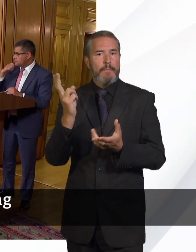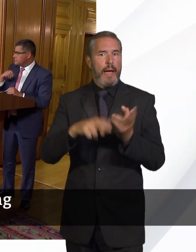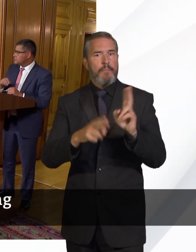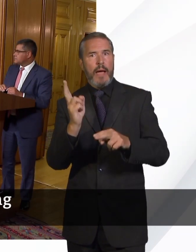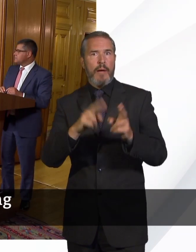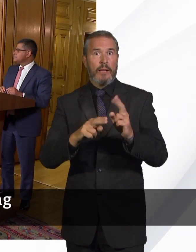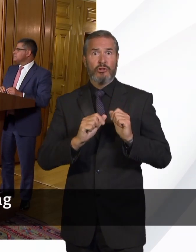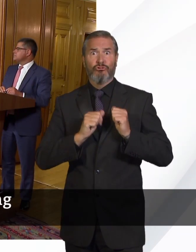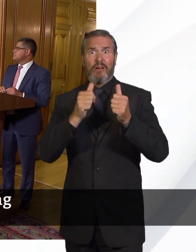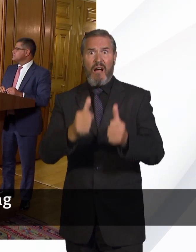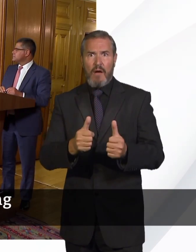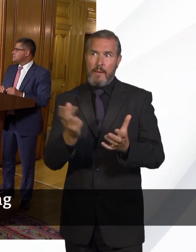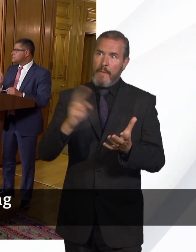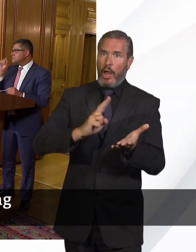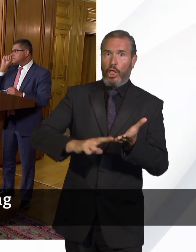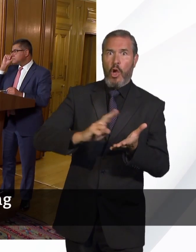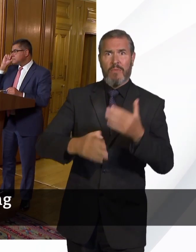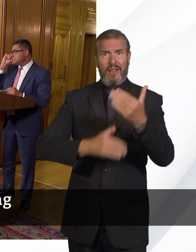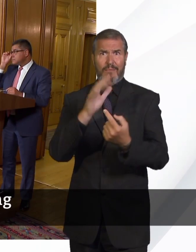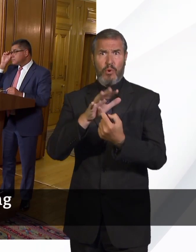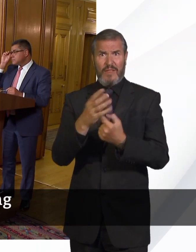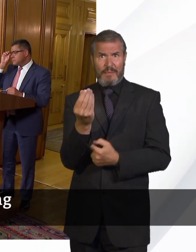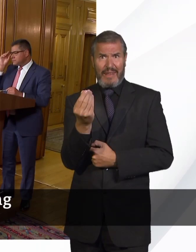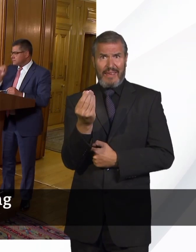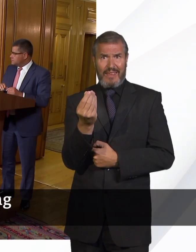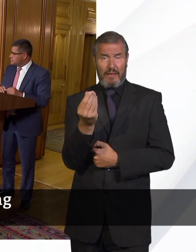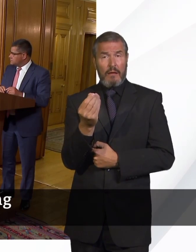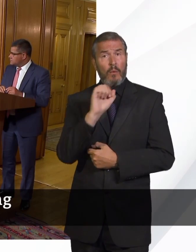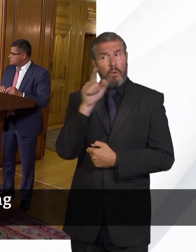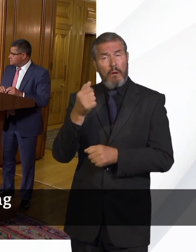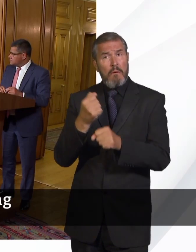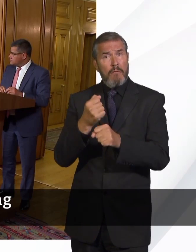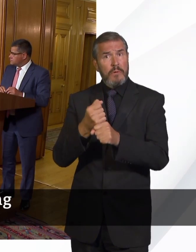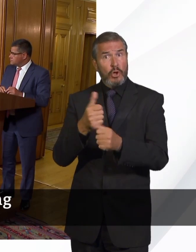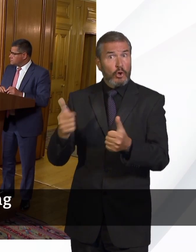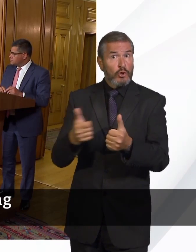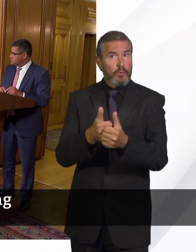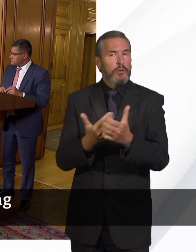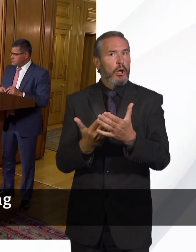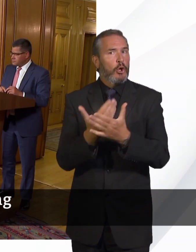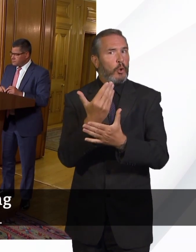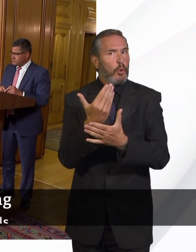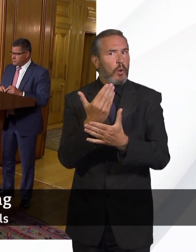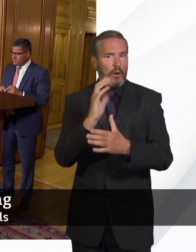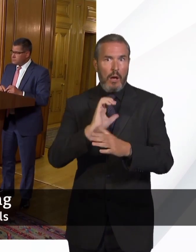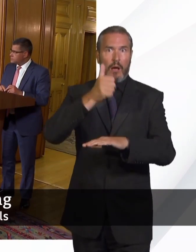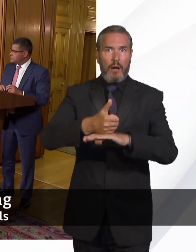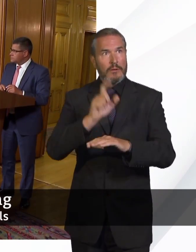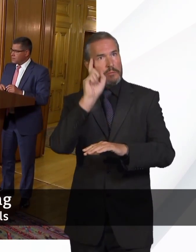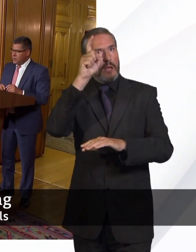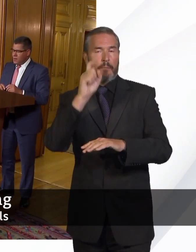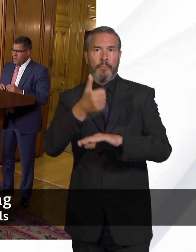vital in helping life return to normal. With this in mind, will the government commit to supporting new, innovative startups in the coming